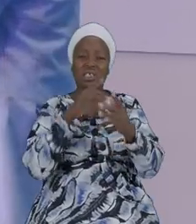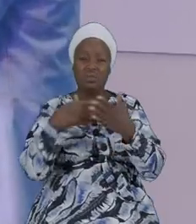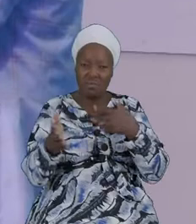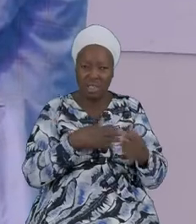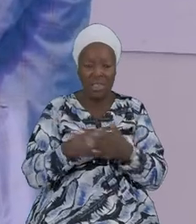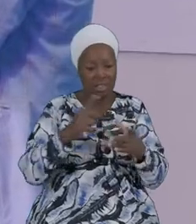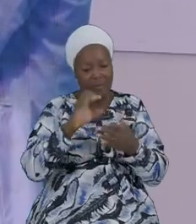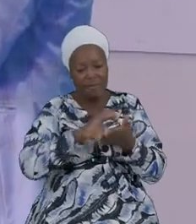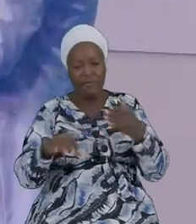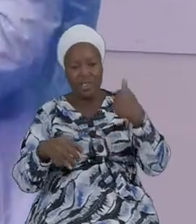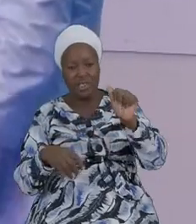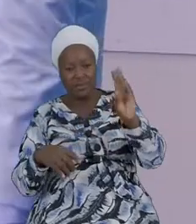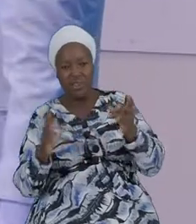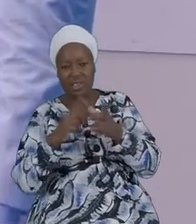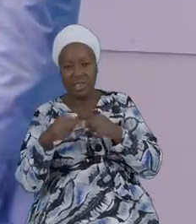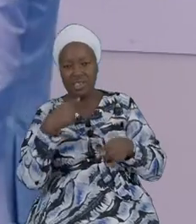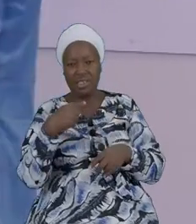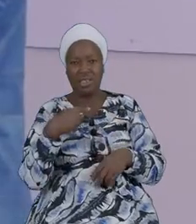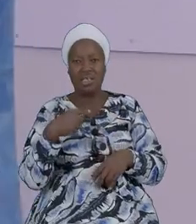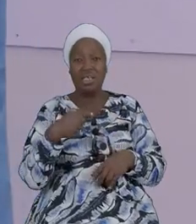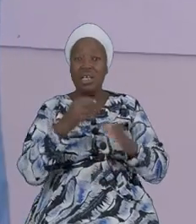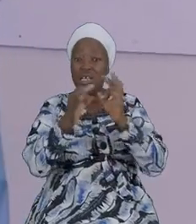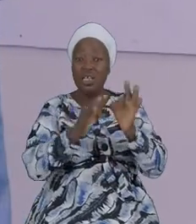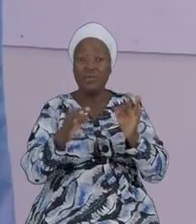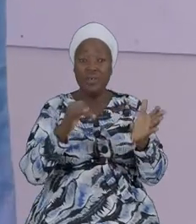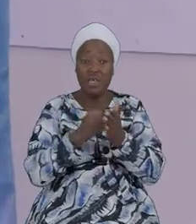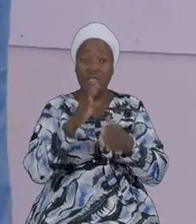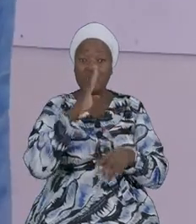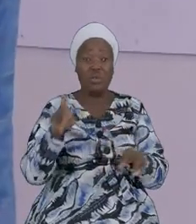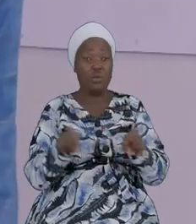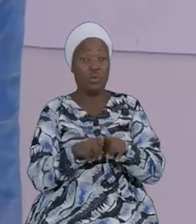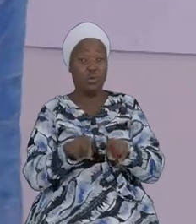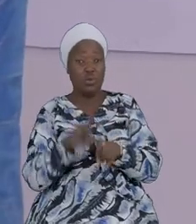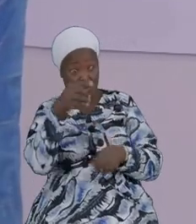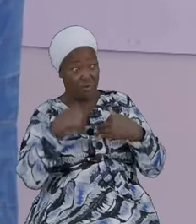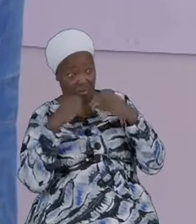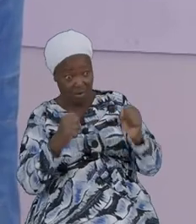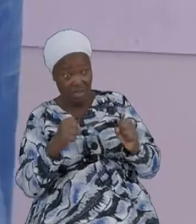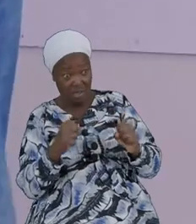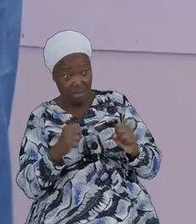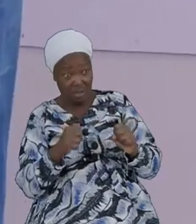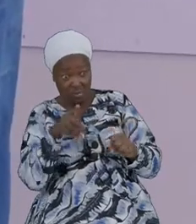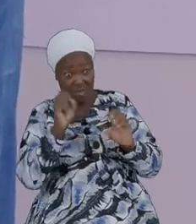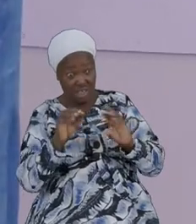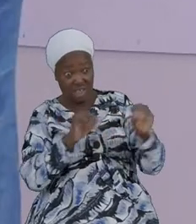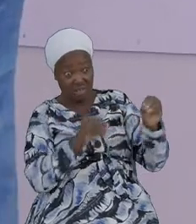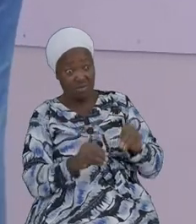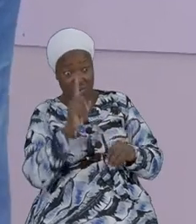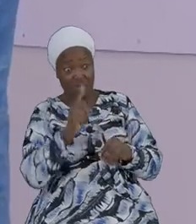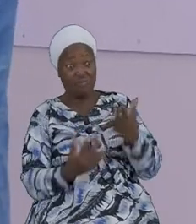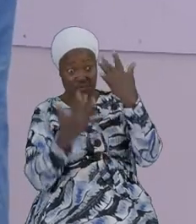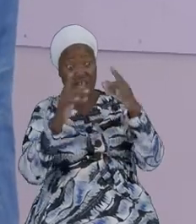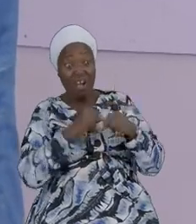verse 17, it says, if it be so, you have power, you can set off fire,